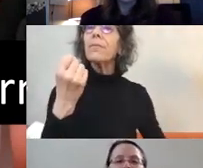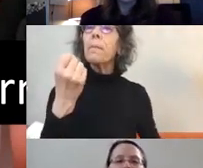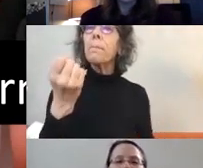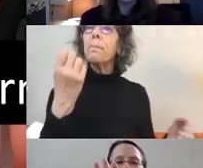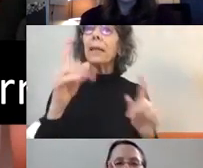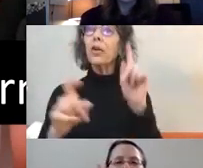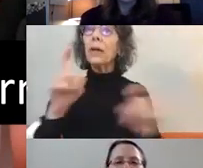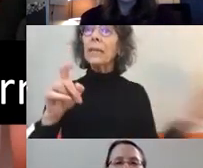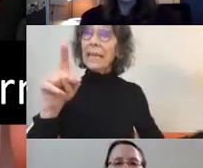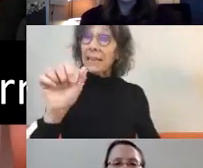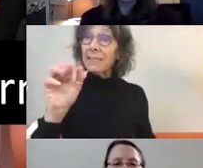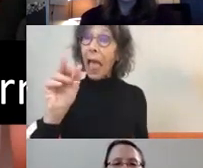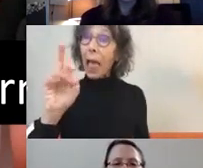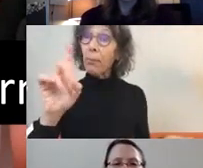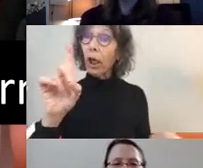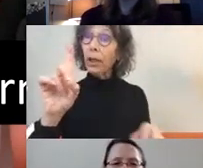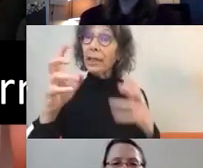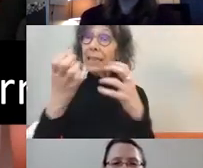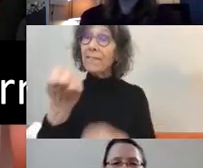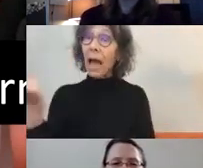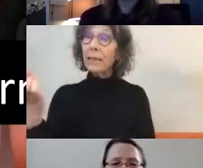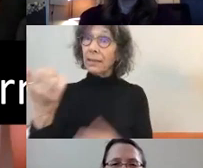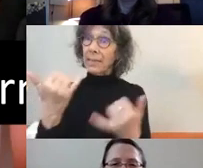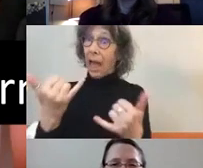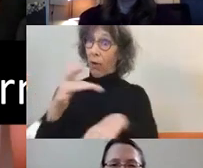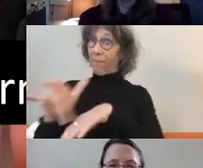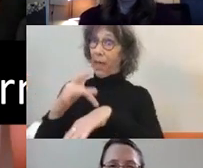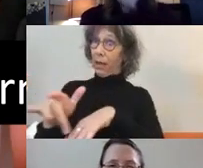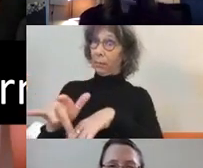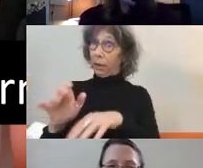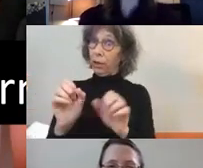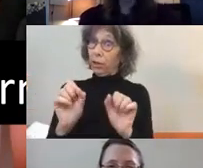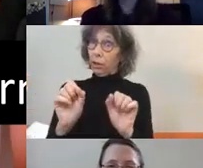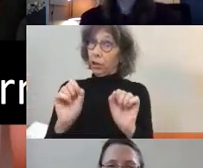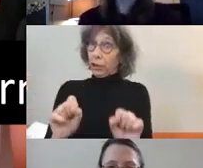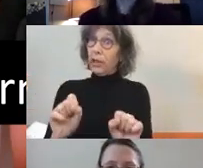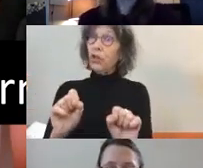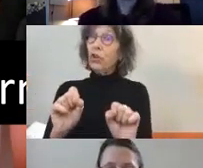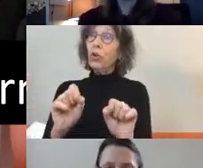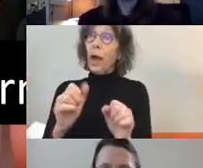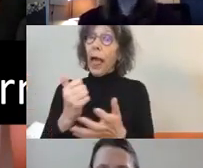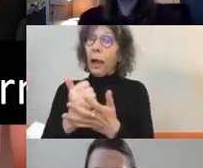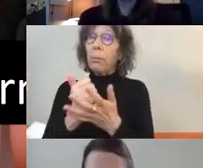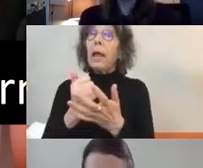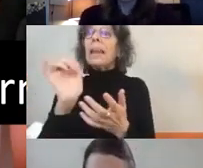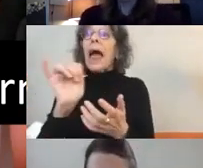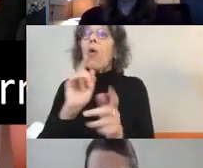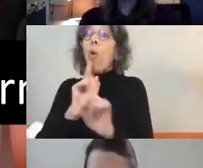commercially available? Could one use it to self-monitor health data like you can do with other products like a Fitbit?